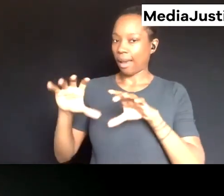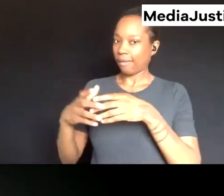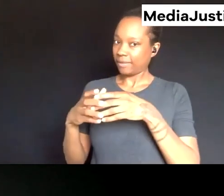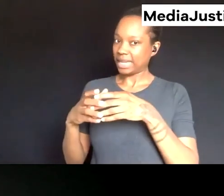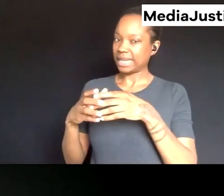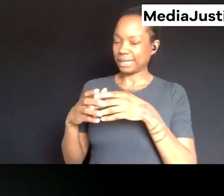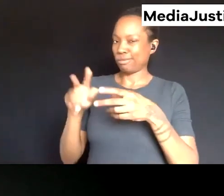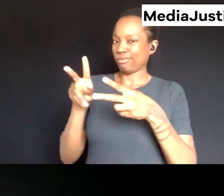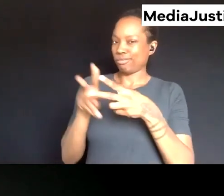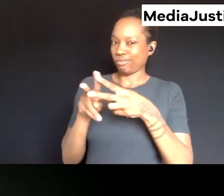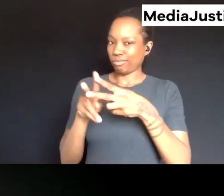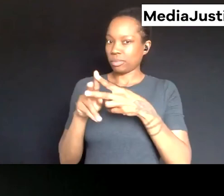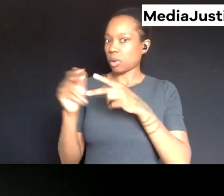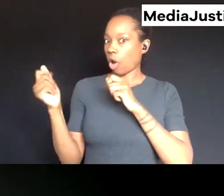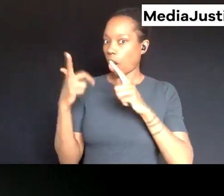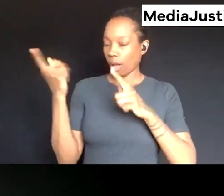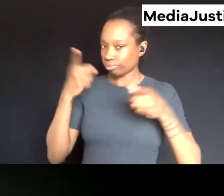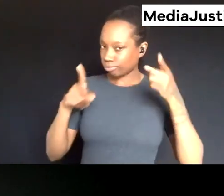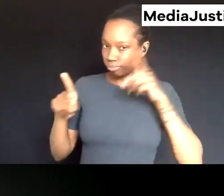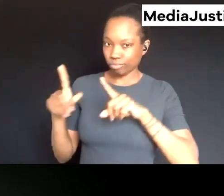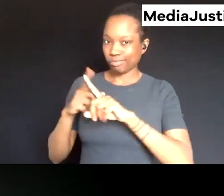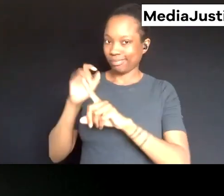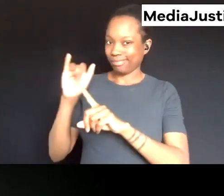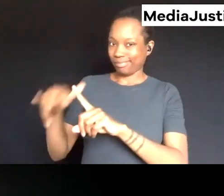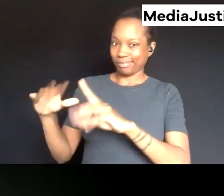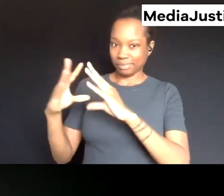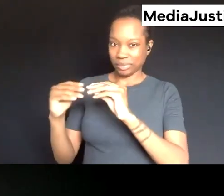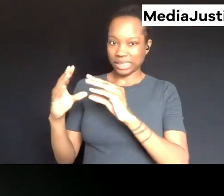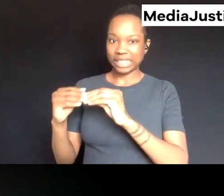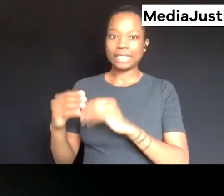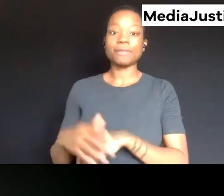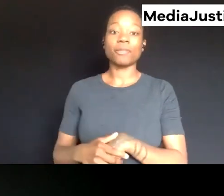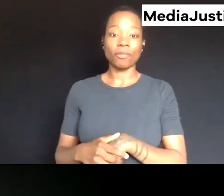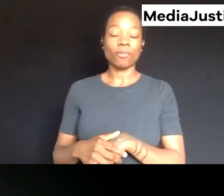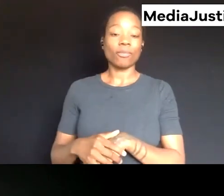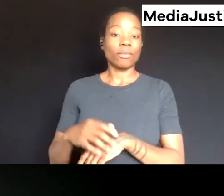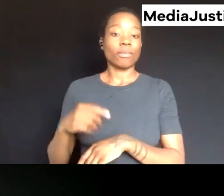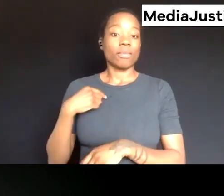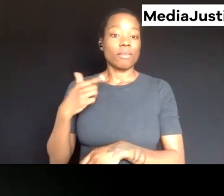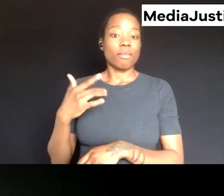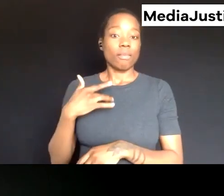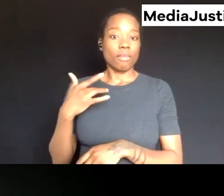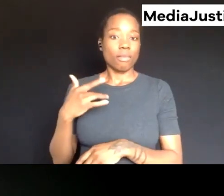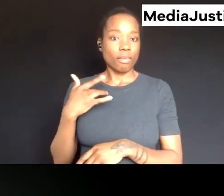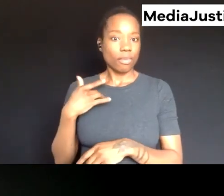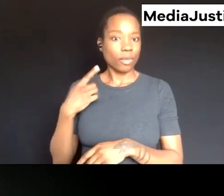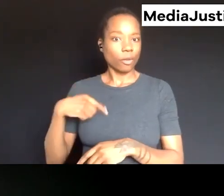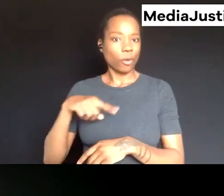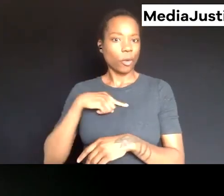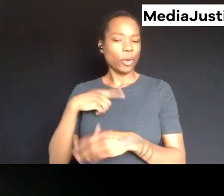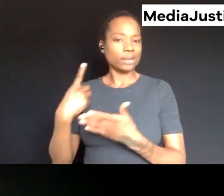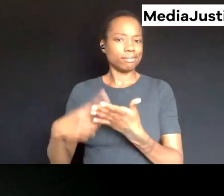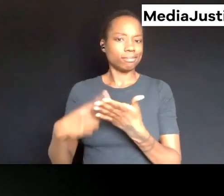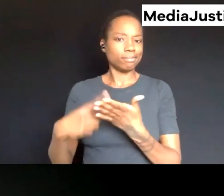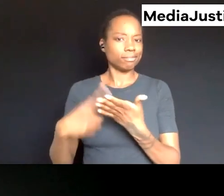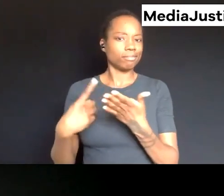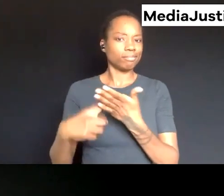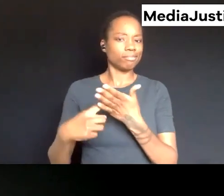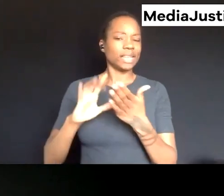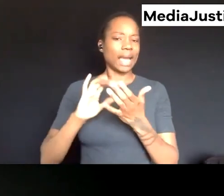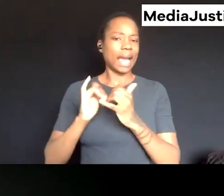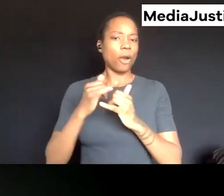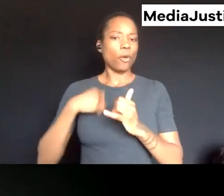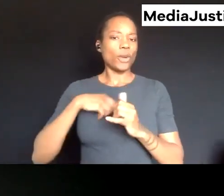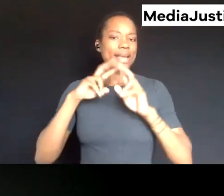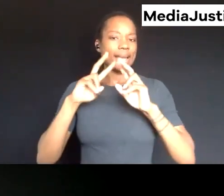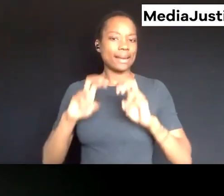very interesting because, you know, when I think about this convening, I think about them shaping an analysis around media, but both of the principles actually deal with